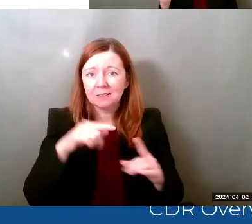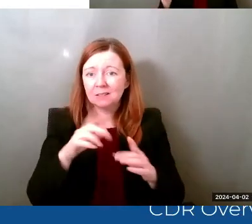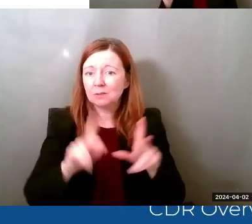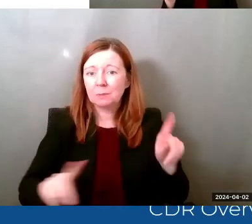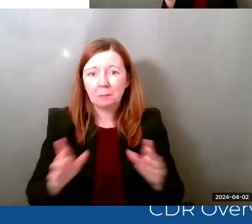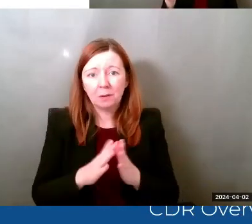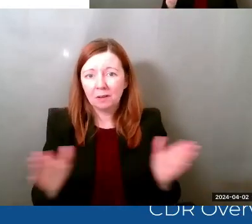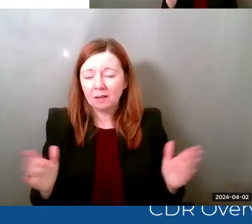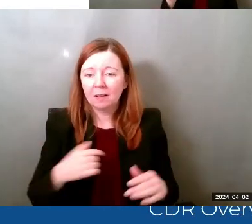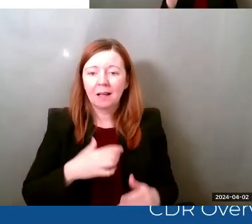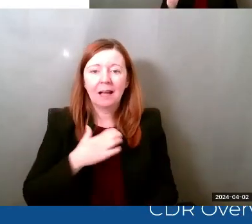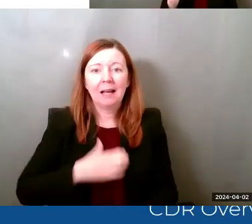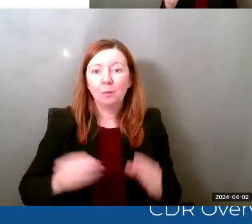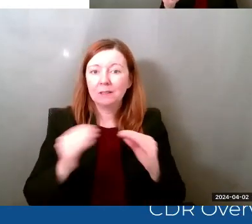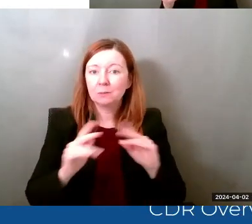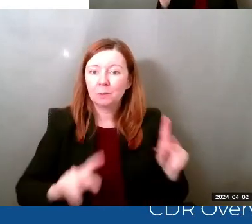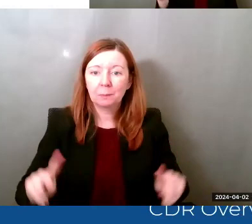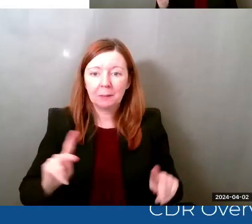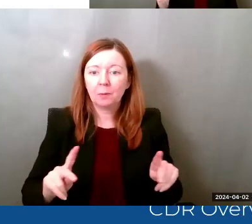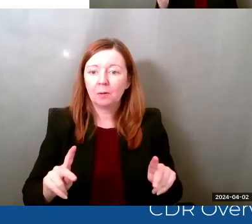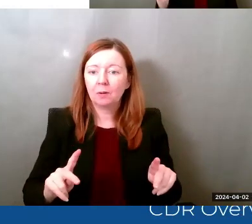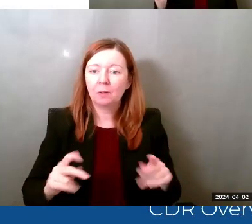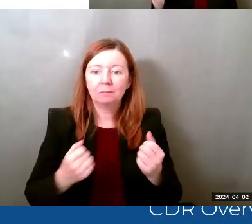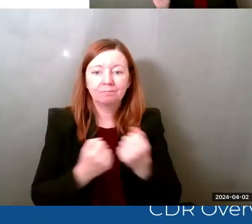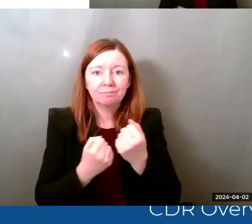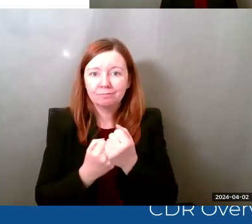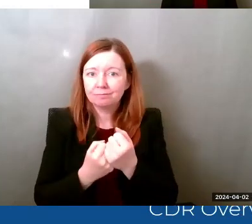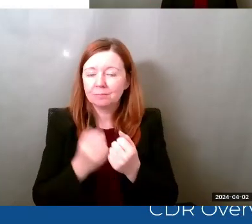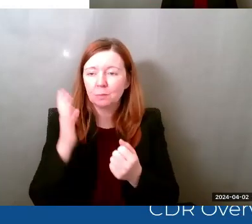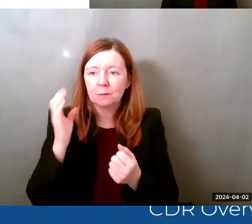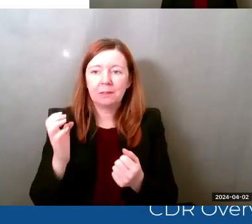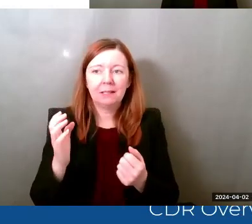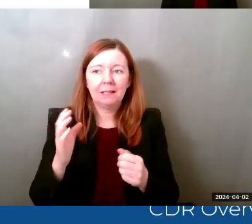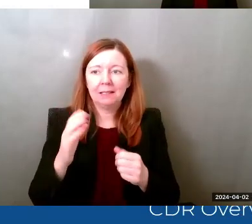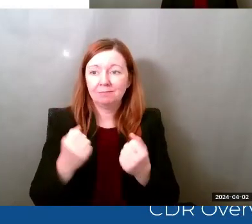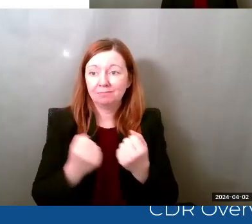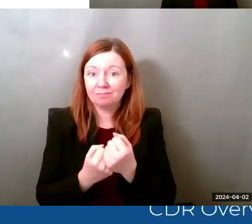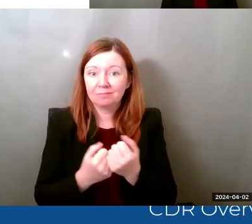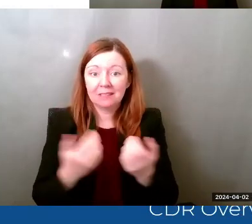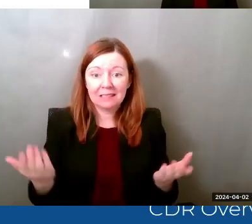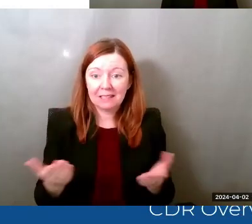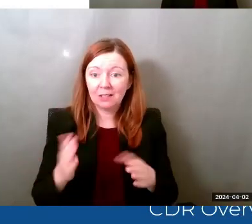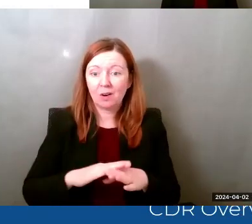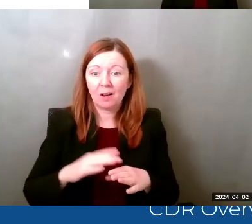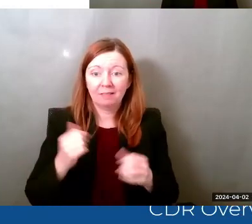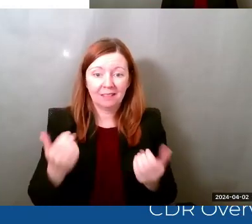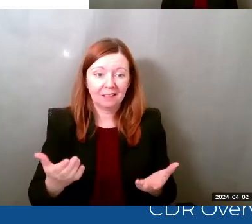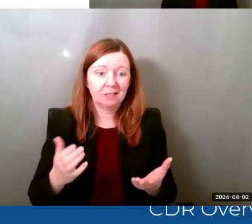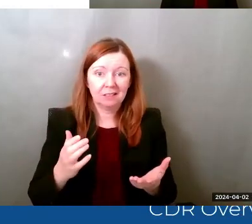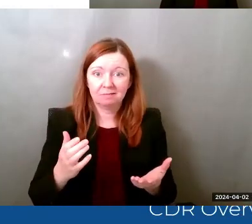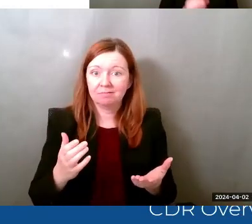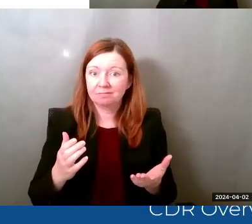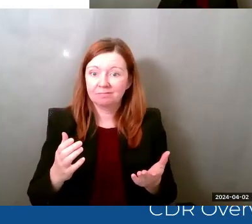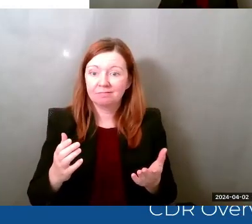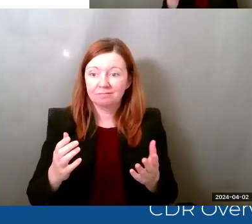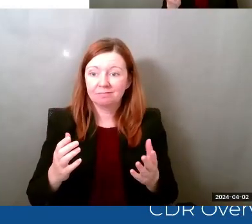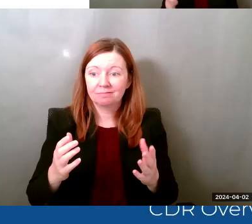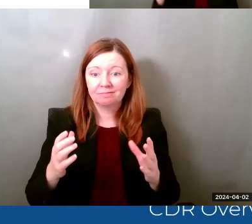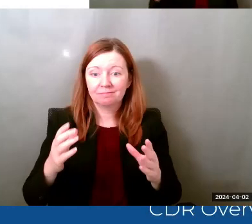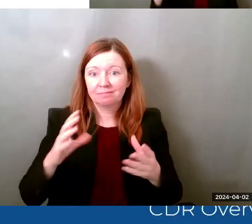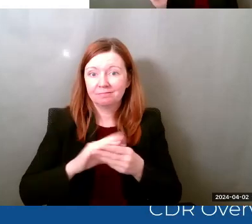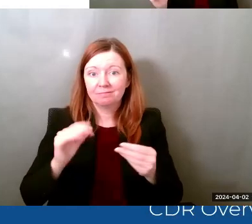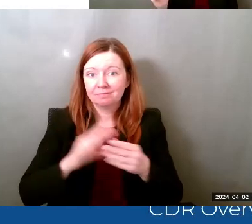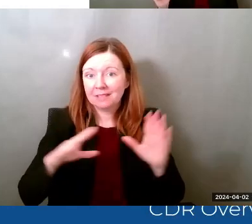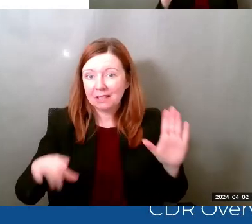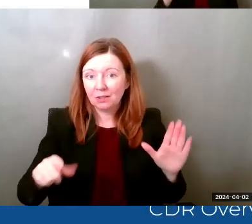public. I wish more people in support of it would be on this particular hearing here that